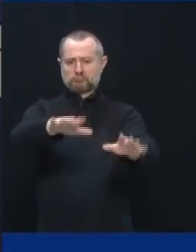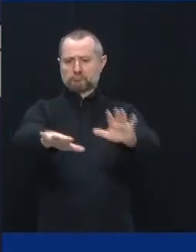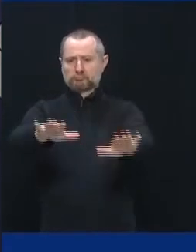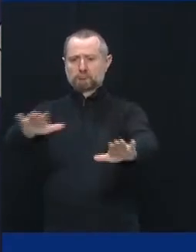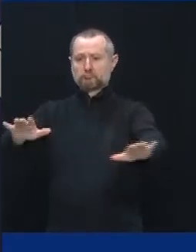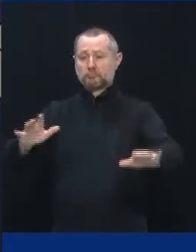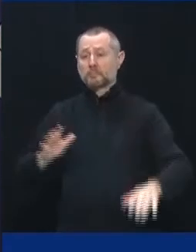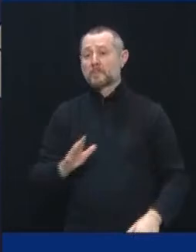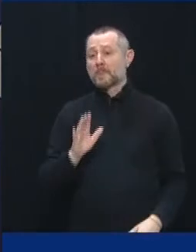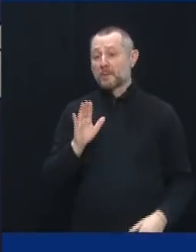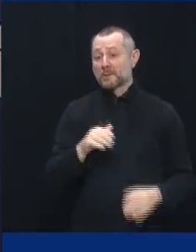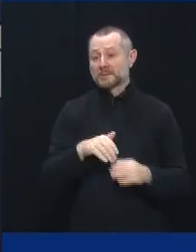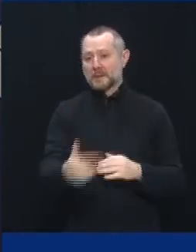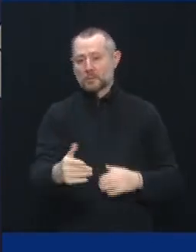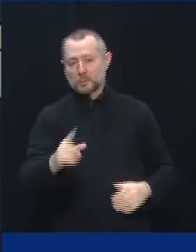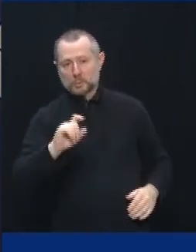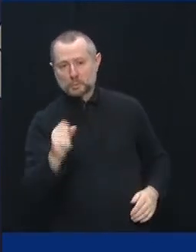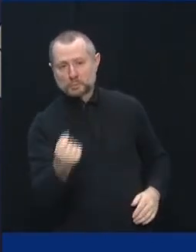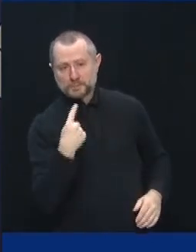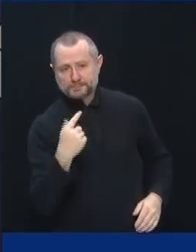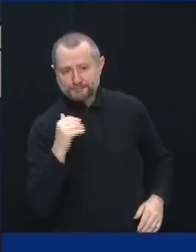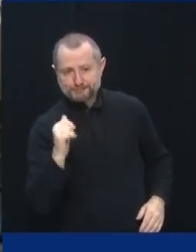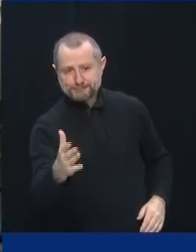Next question, operator.